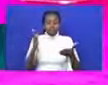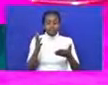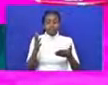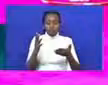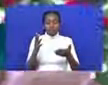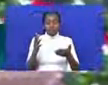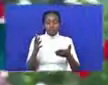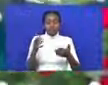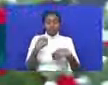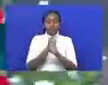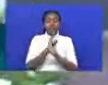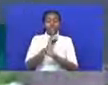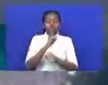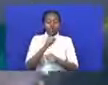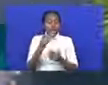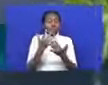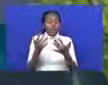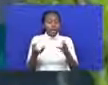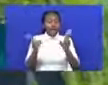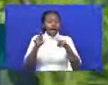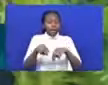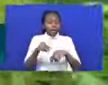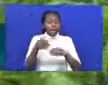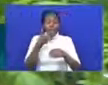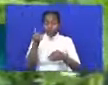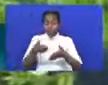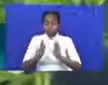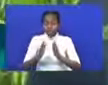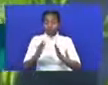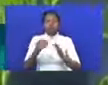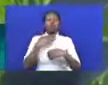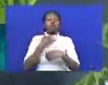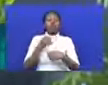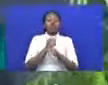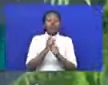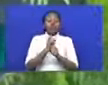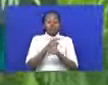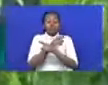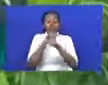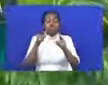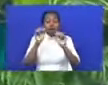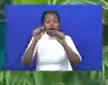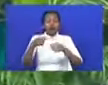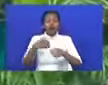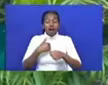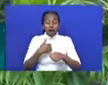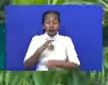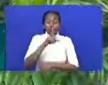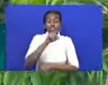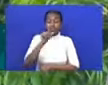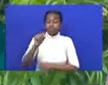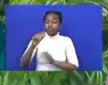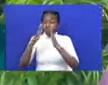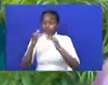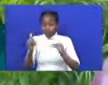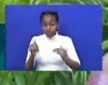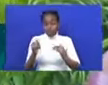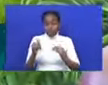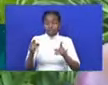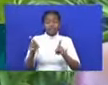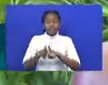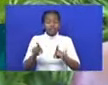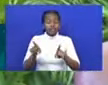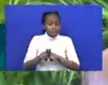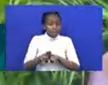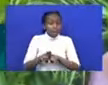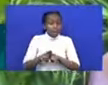Because now what I want you to do is that you not only have your affordable home, because let me assure you, right now, conference